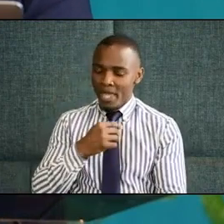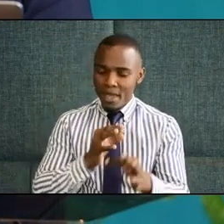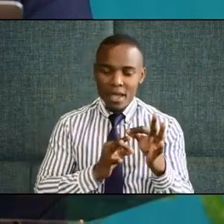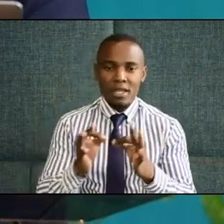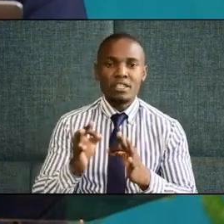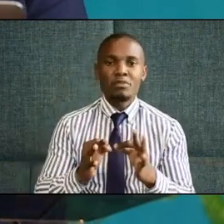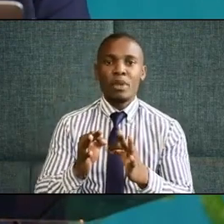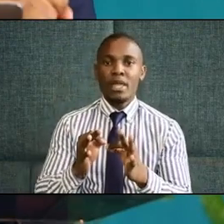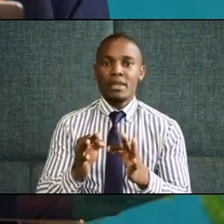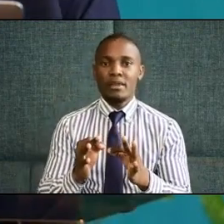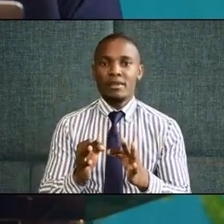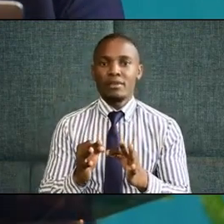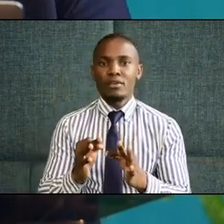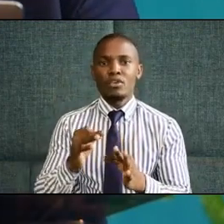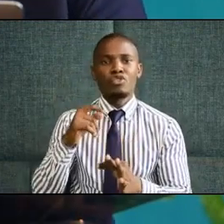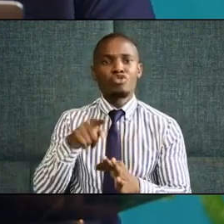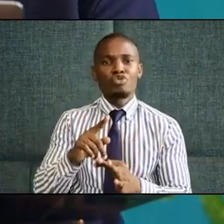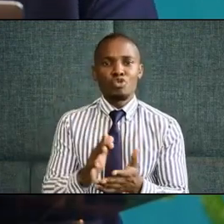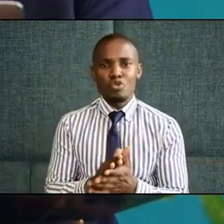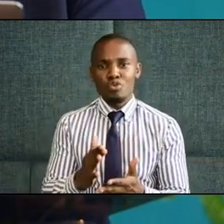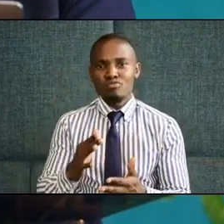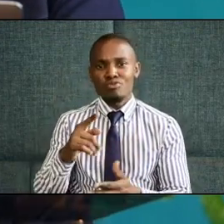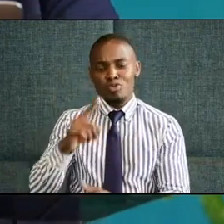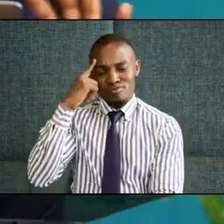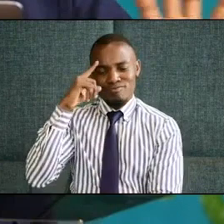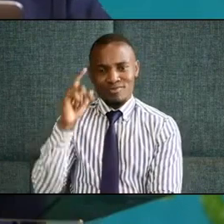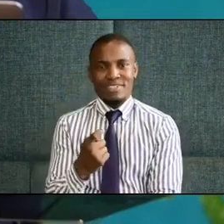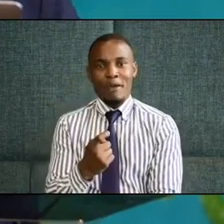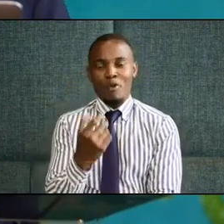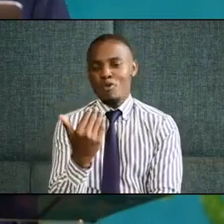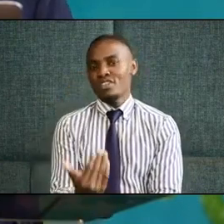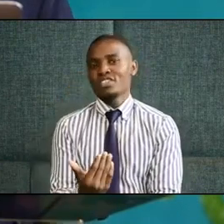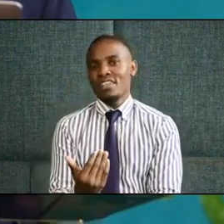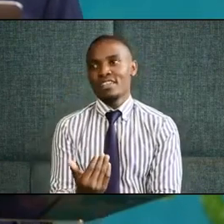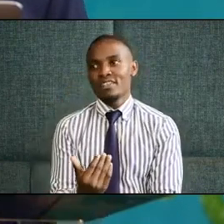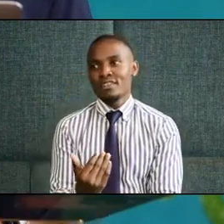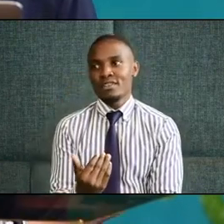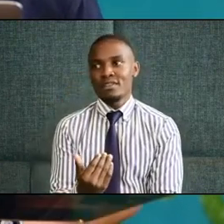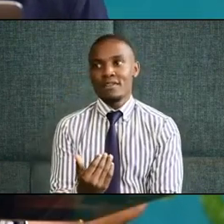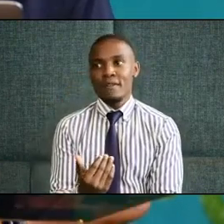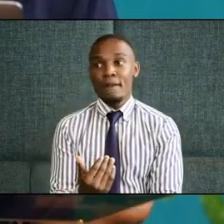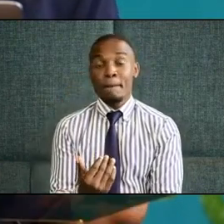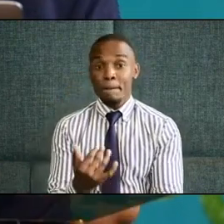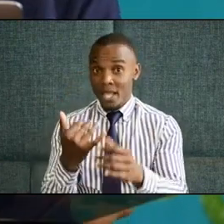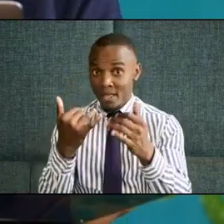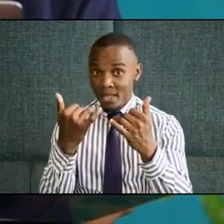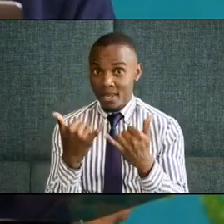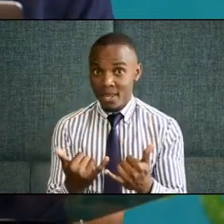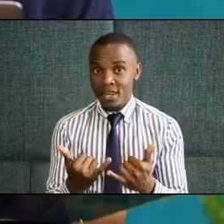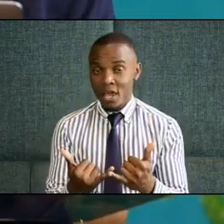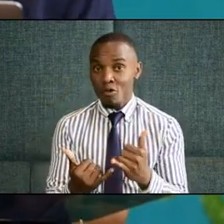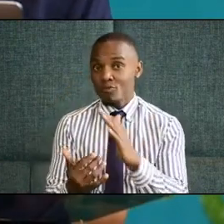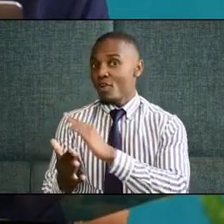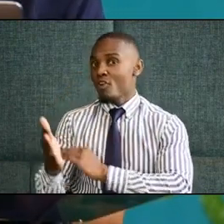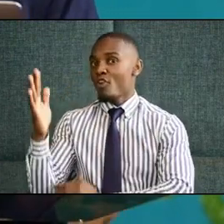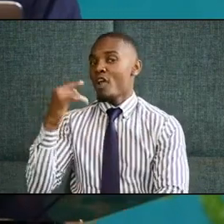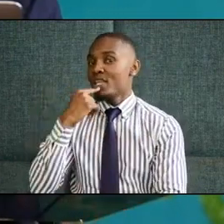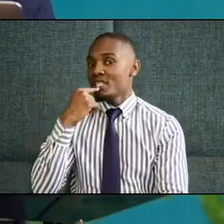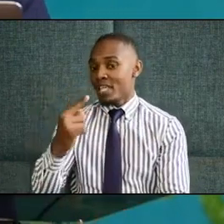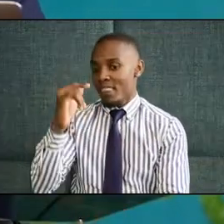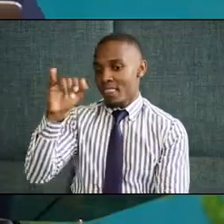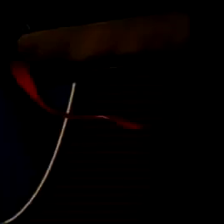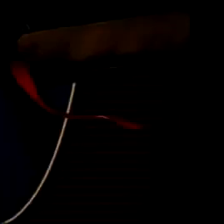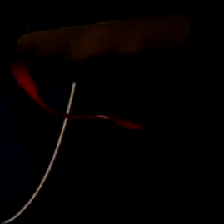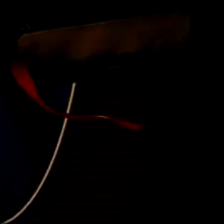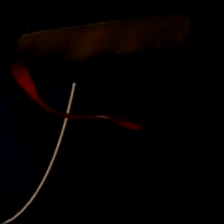you, you stubborn child, what the issues are. Now, God said to